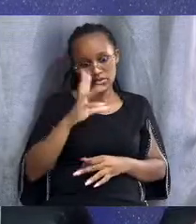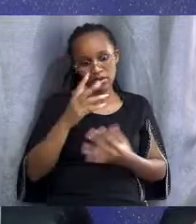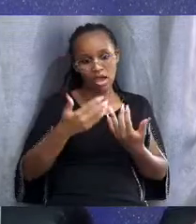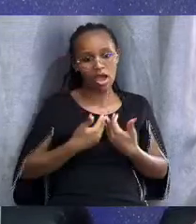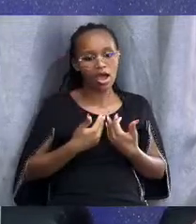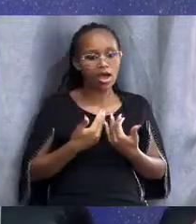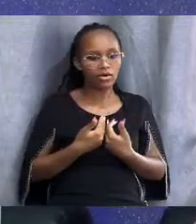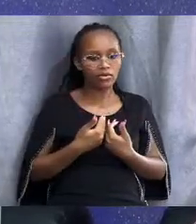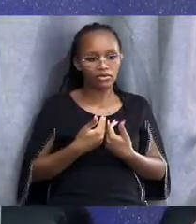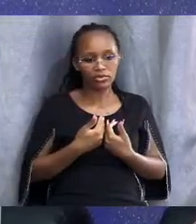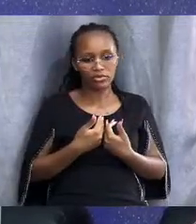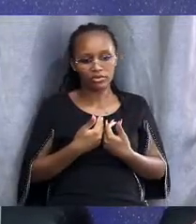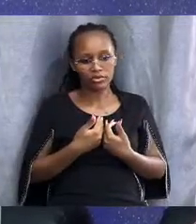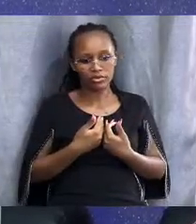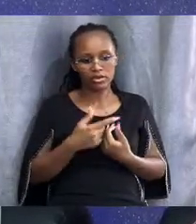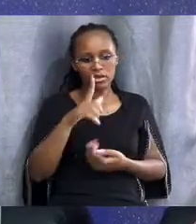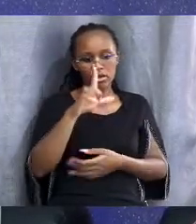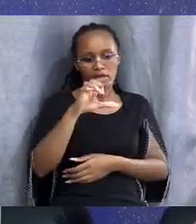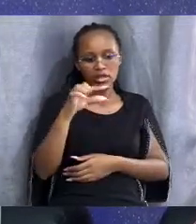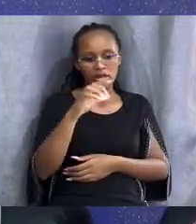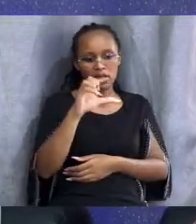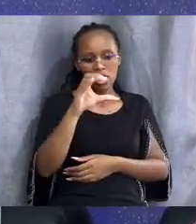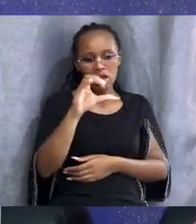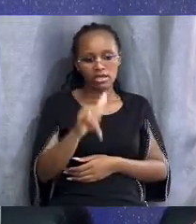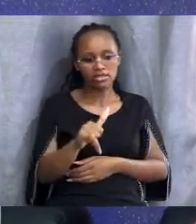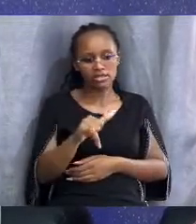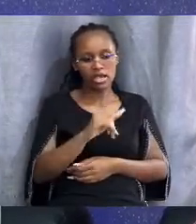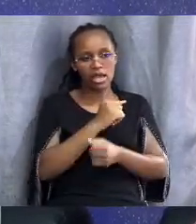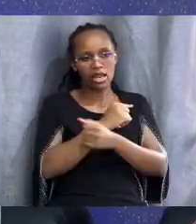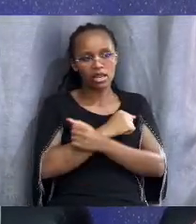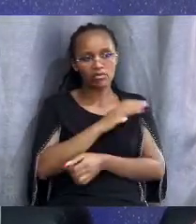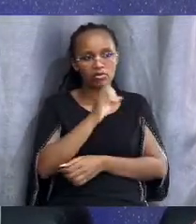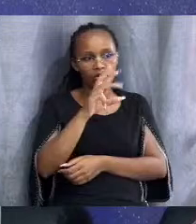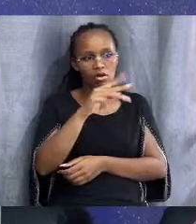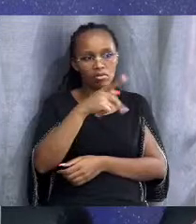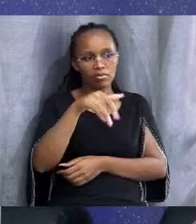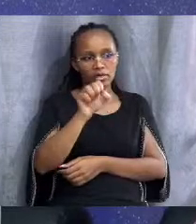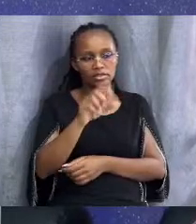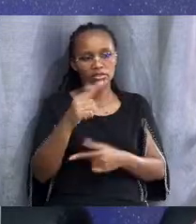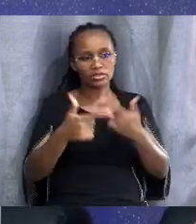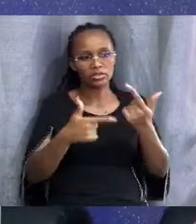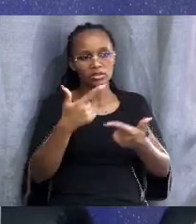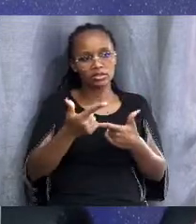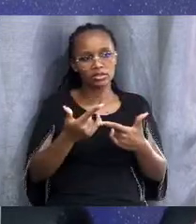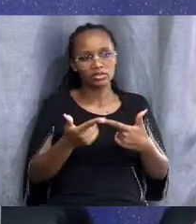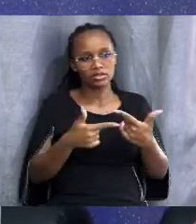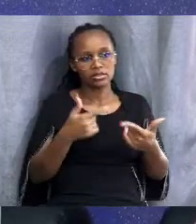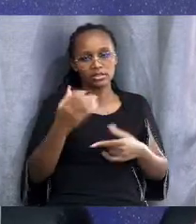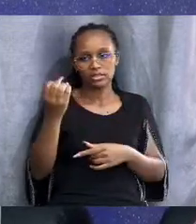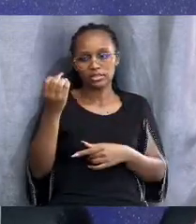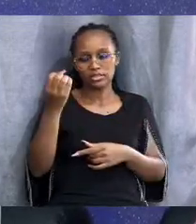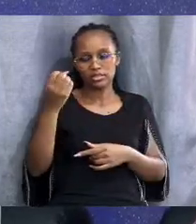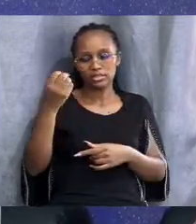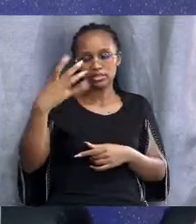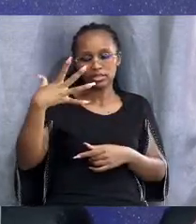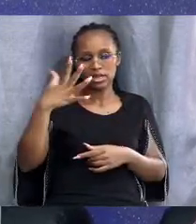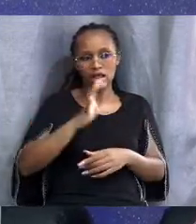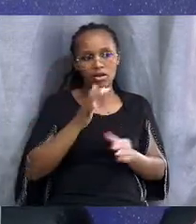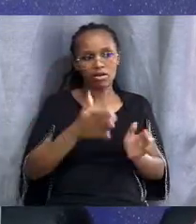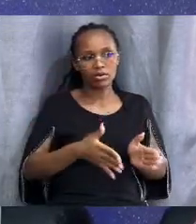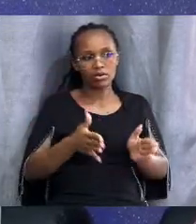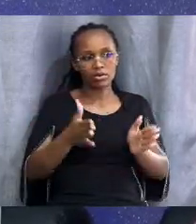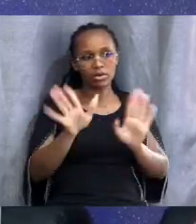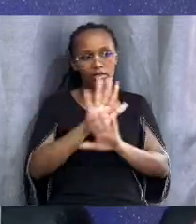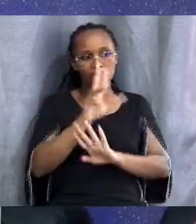dear. Your legacy of love, kindness, and compassion continues to shine brightly, lighting our way through